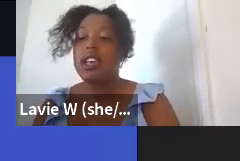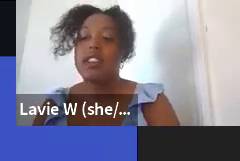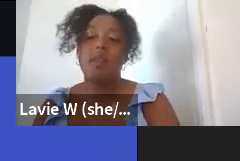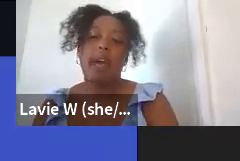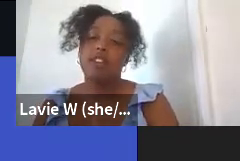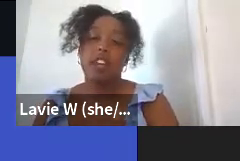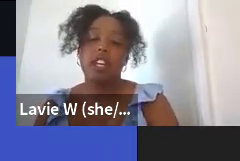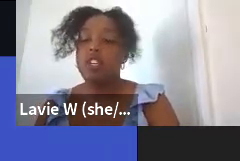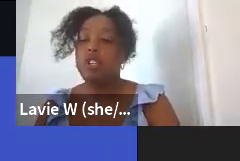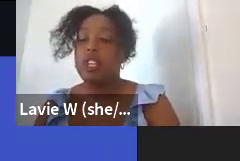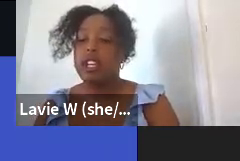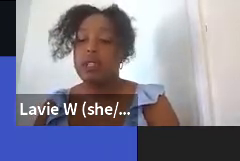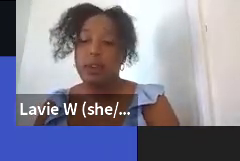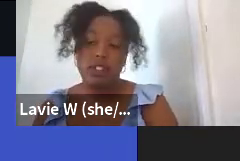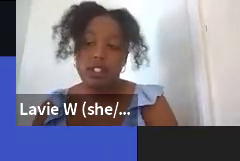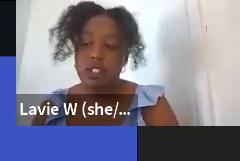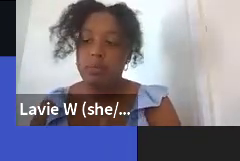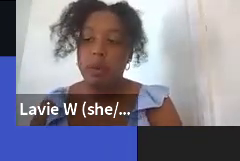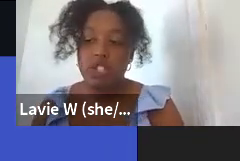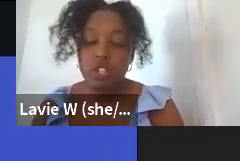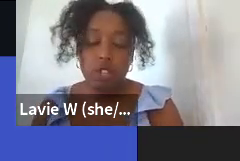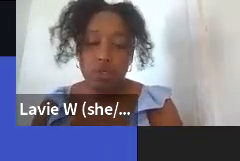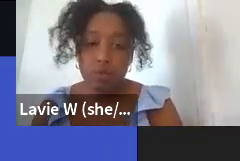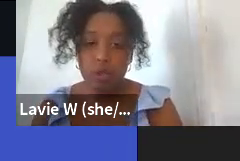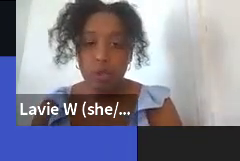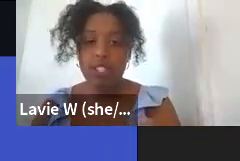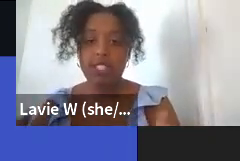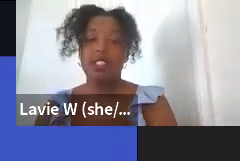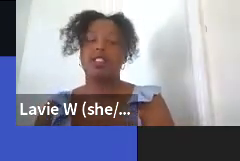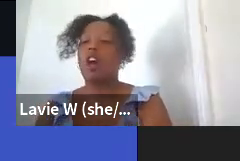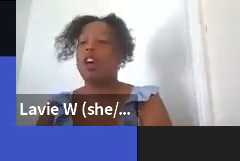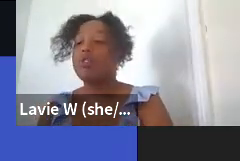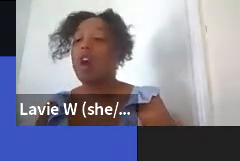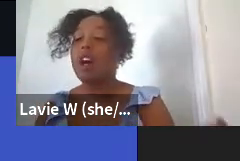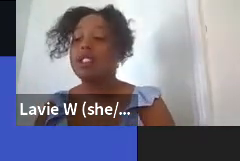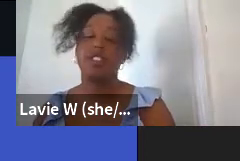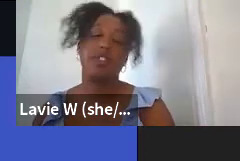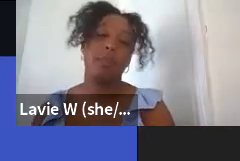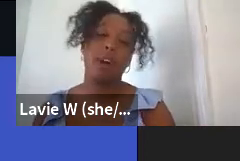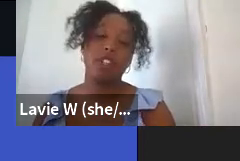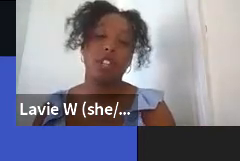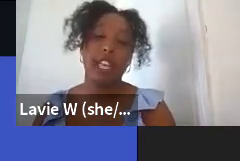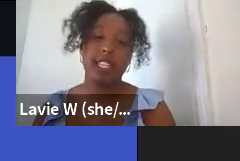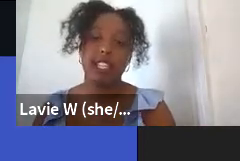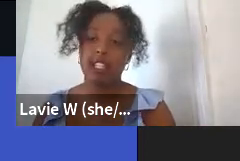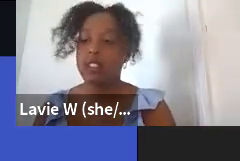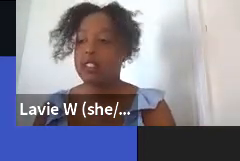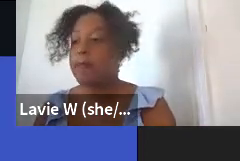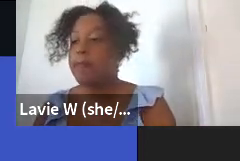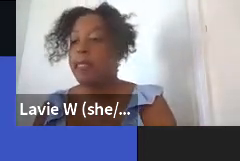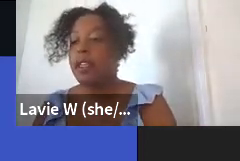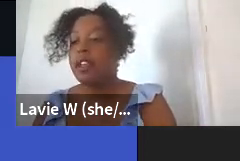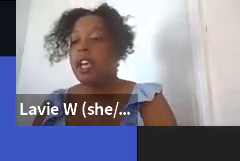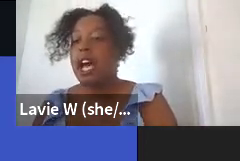once, thereby creating unique experiences of oppression on groups who exist across different marginal